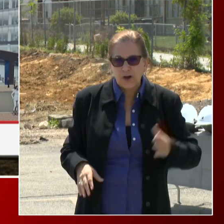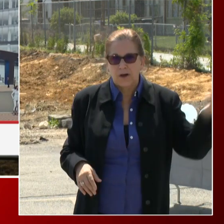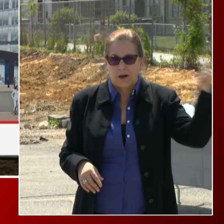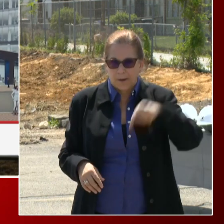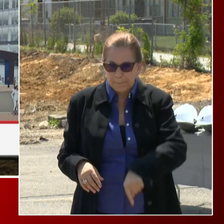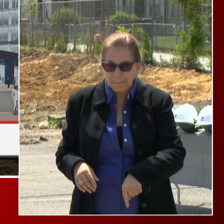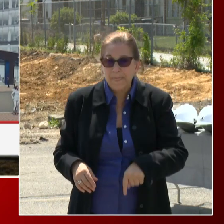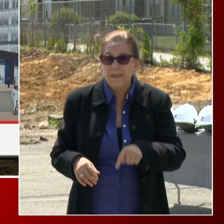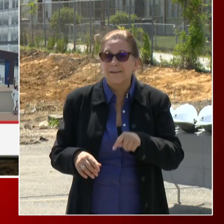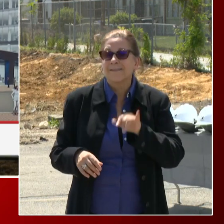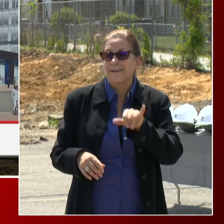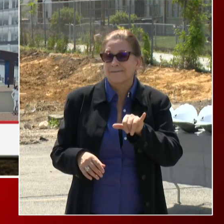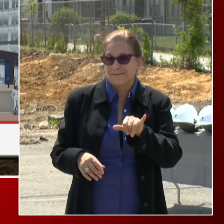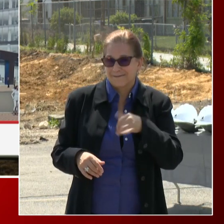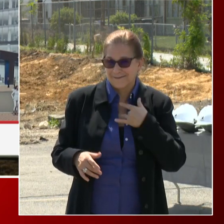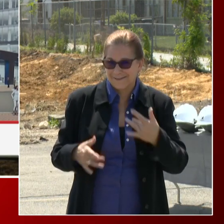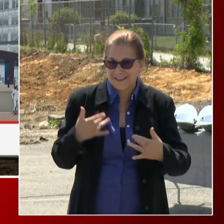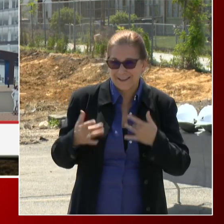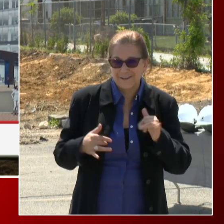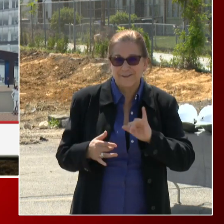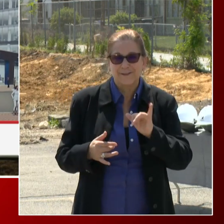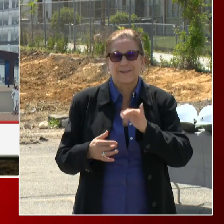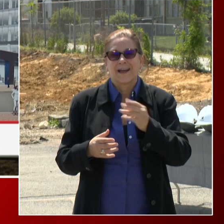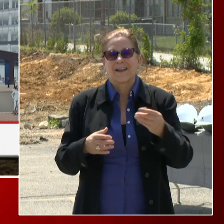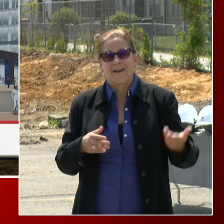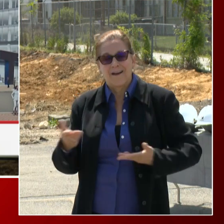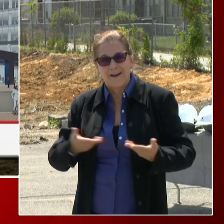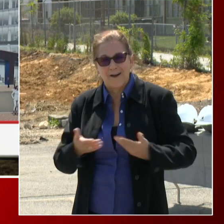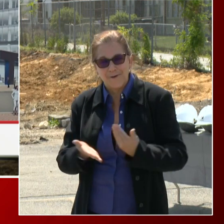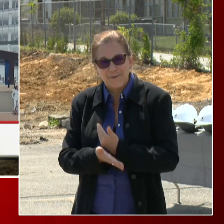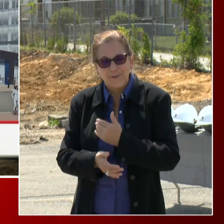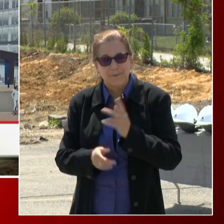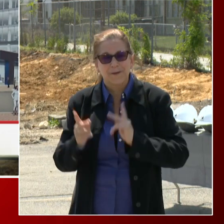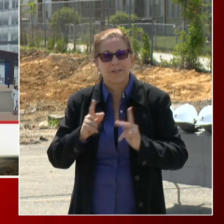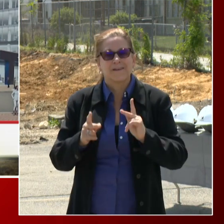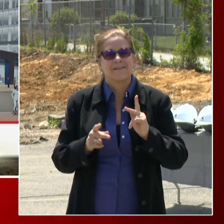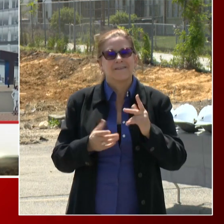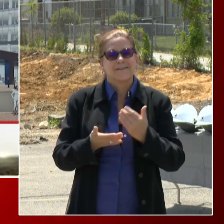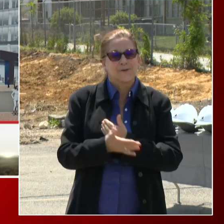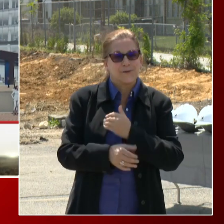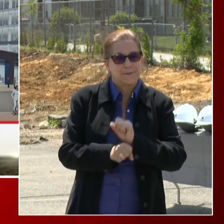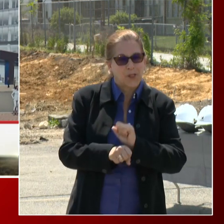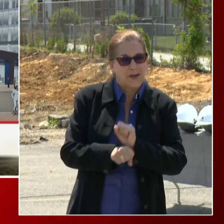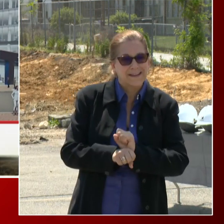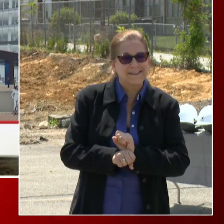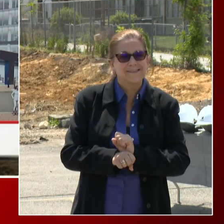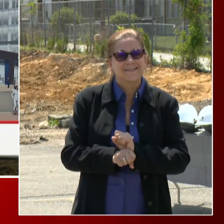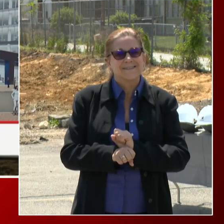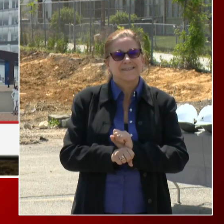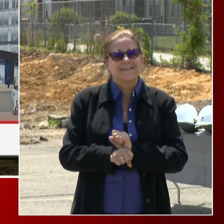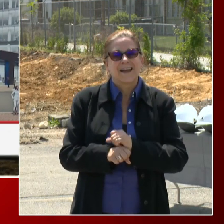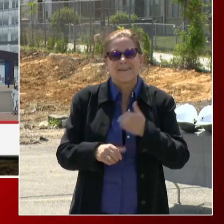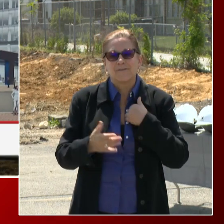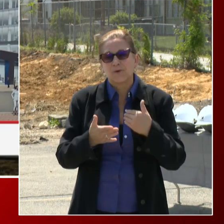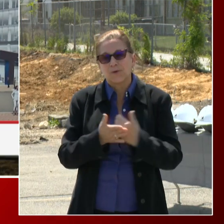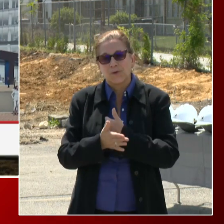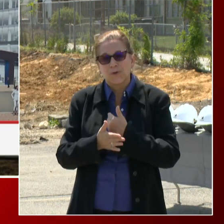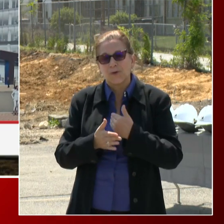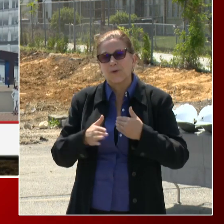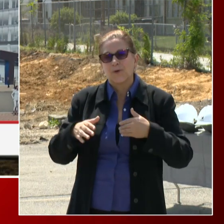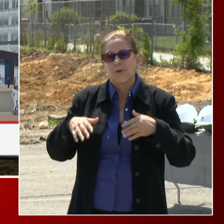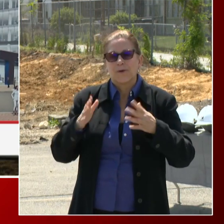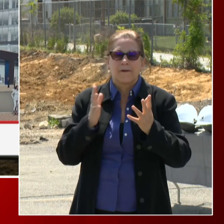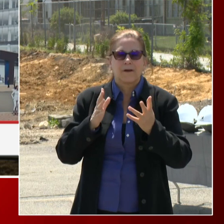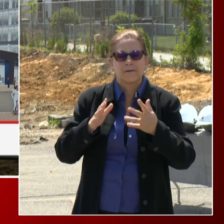and will provide essential work, weak traffic, foot traffic, and more that